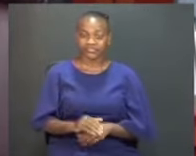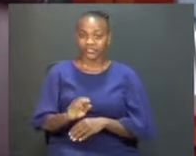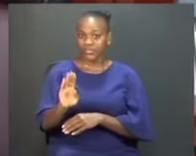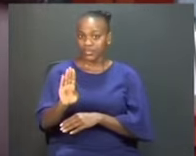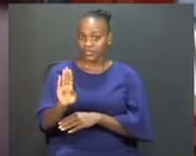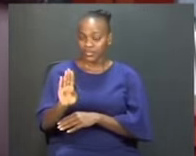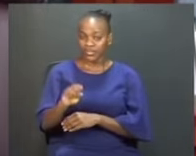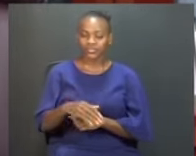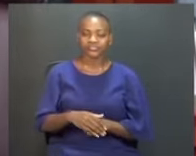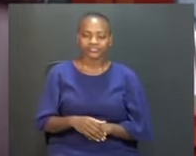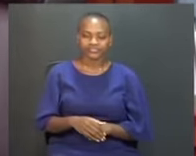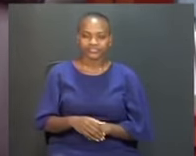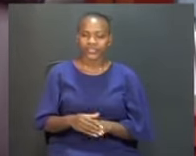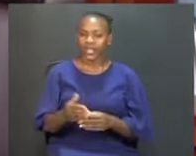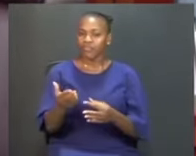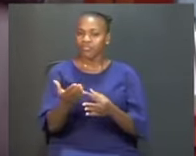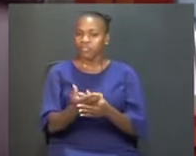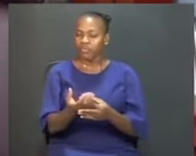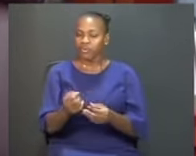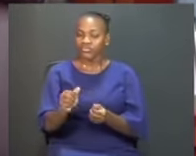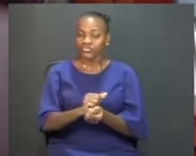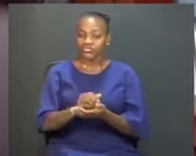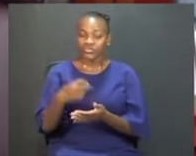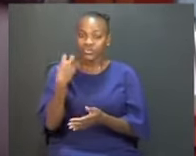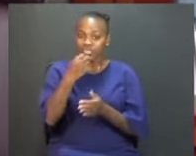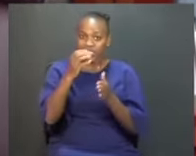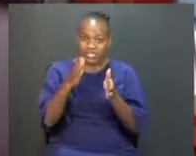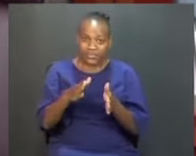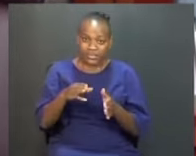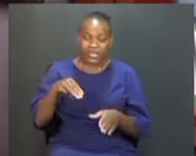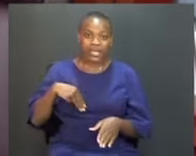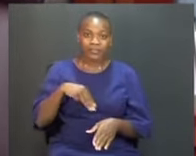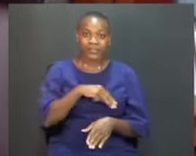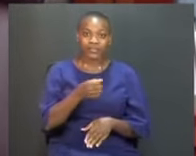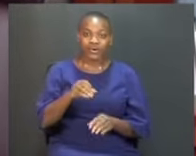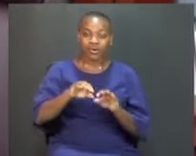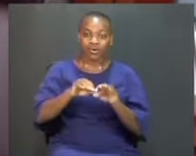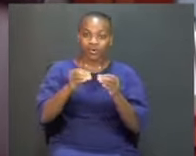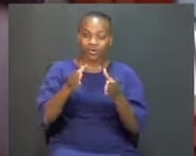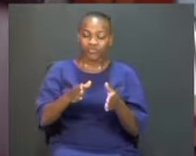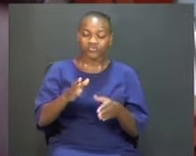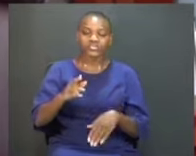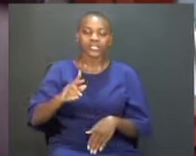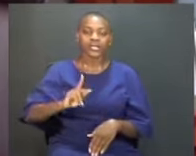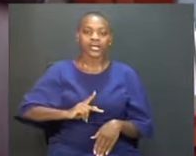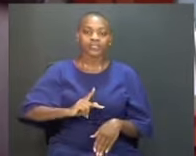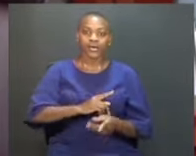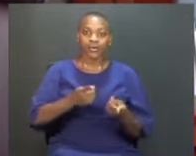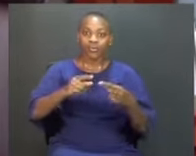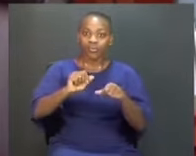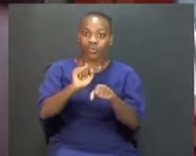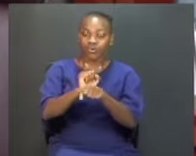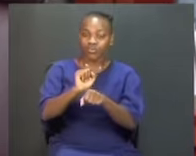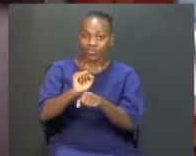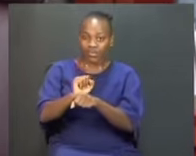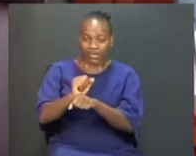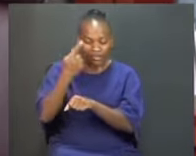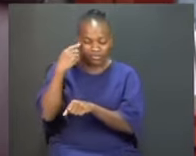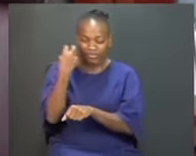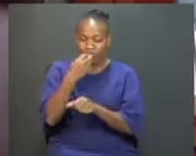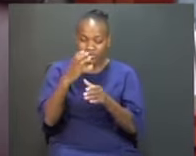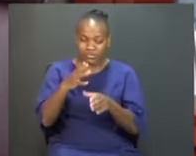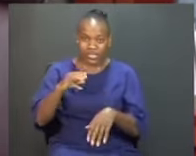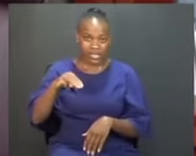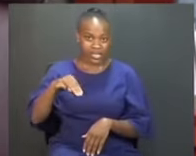B, obstructs or impedes the Speaker, a member, or an officer of Parliament in the discharge of the duty of the Speaker, member, or